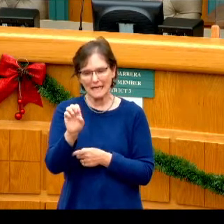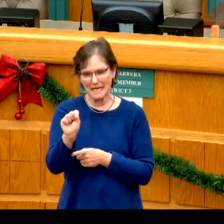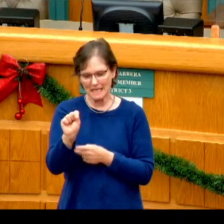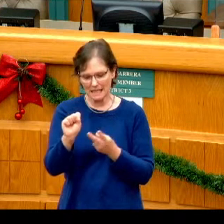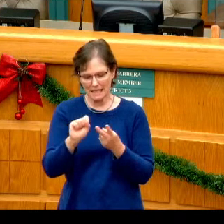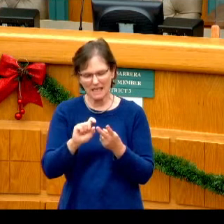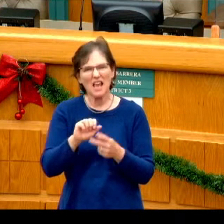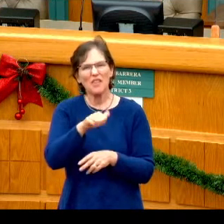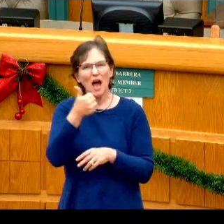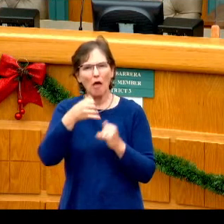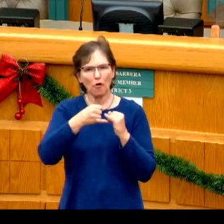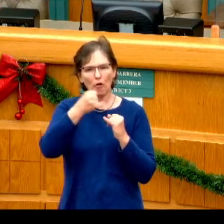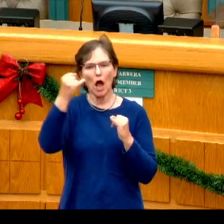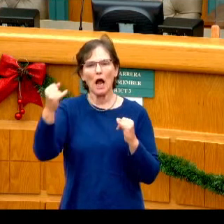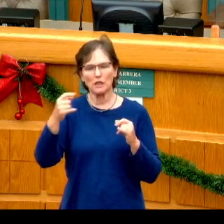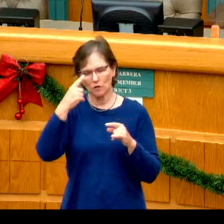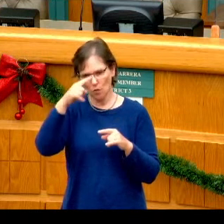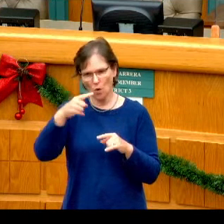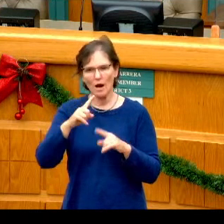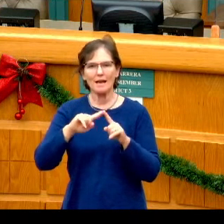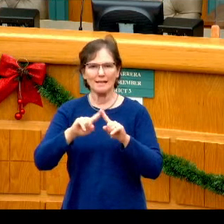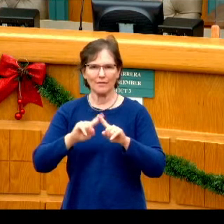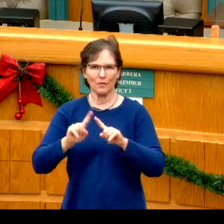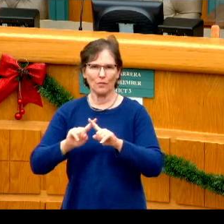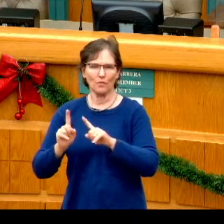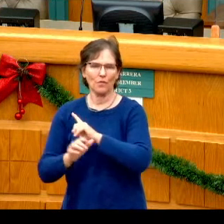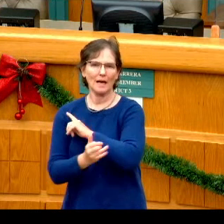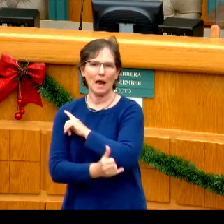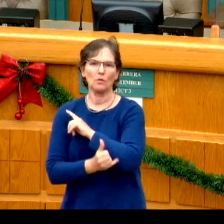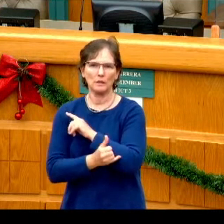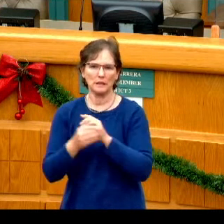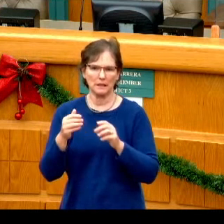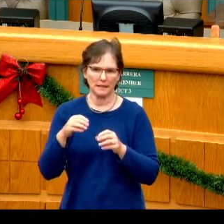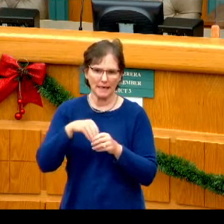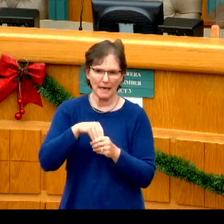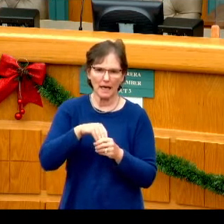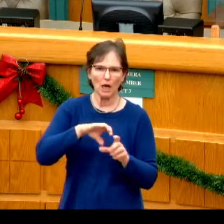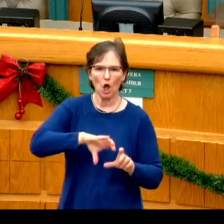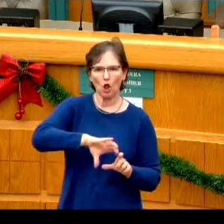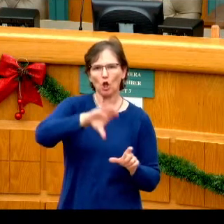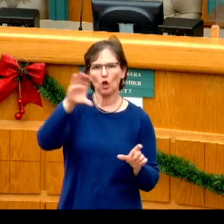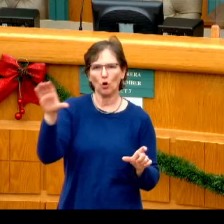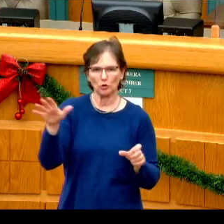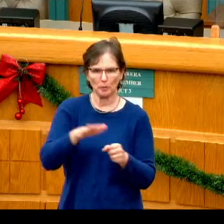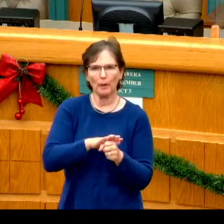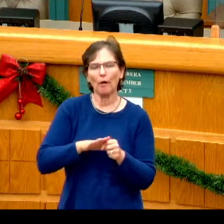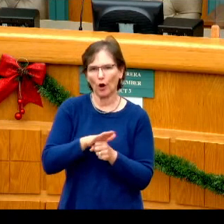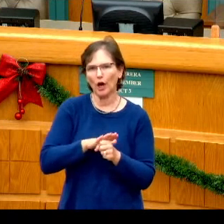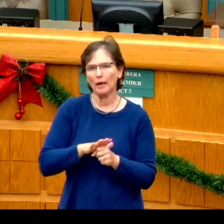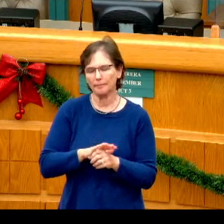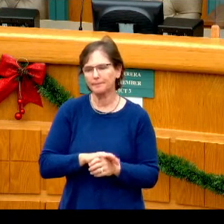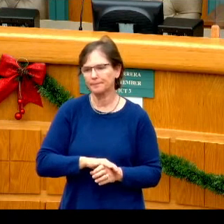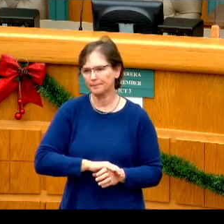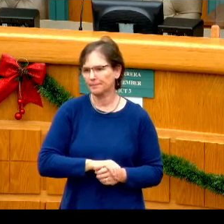and you can see that we're ticking upwards in the average new cases per day. Or sorry, not new cases, new fatalities per